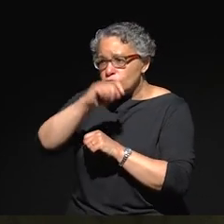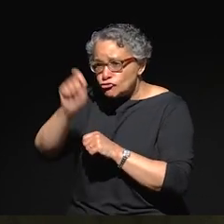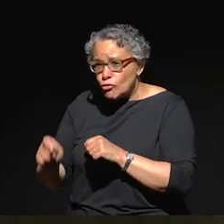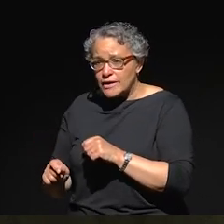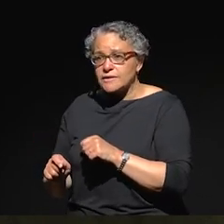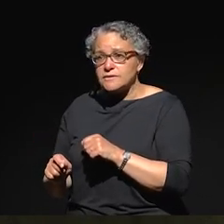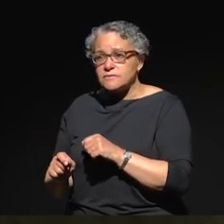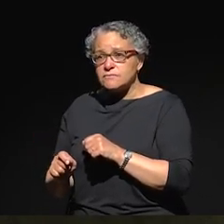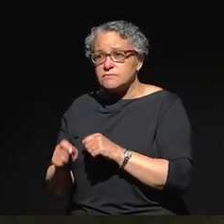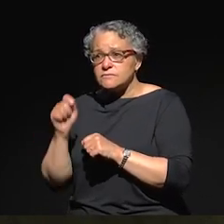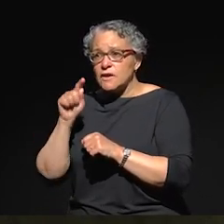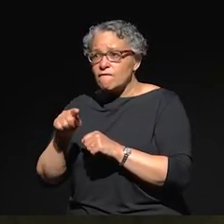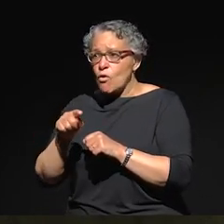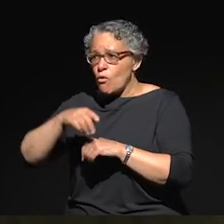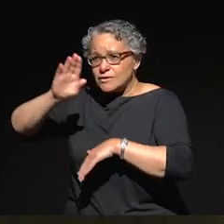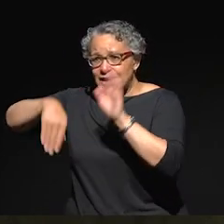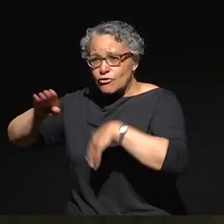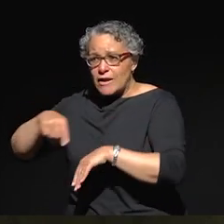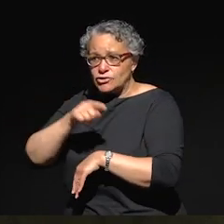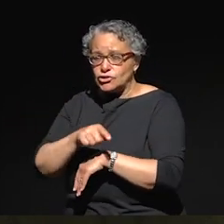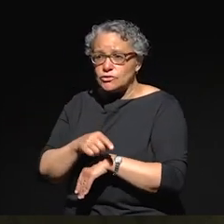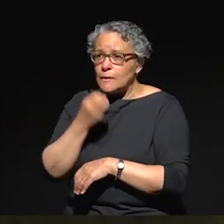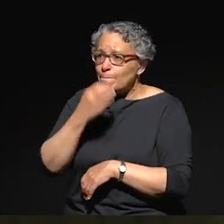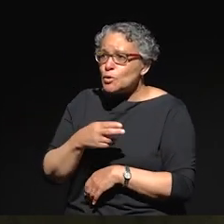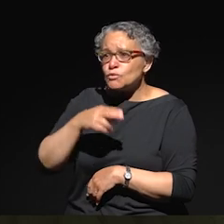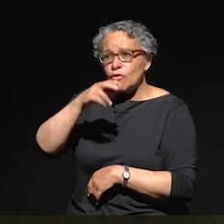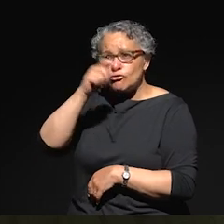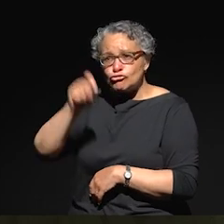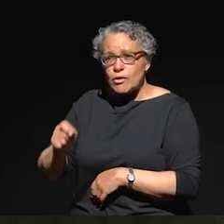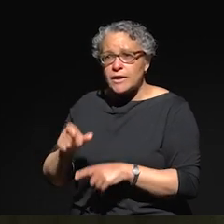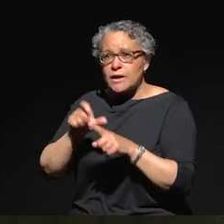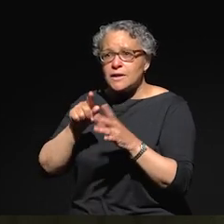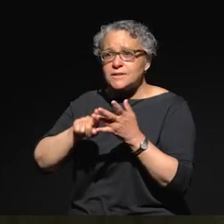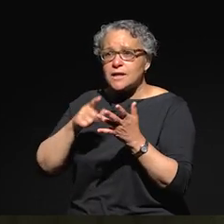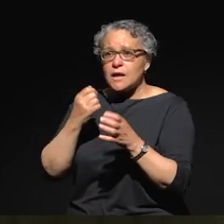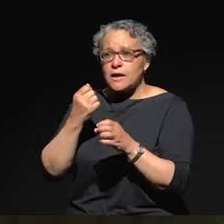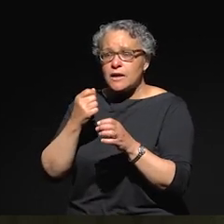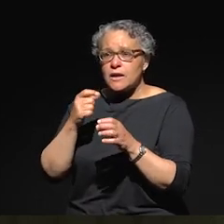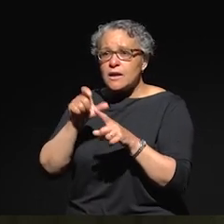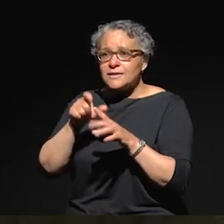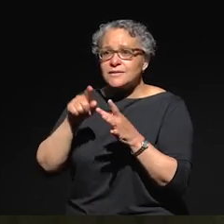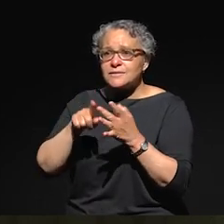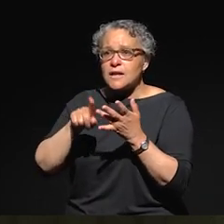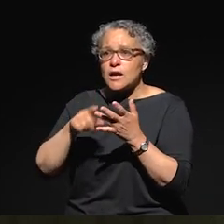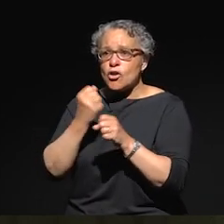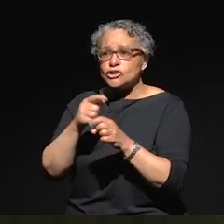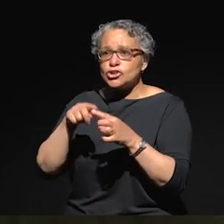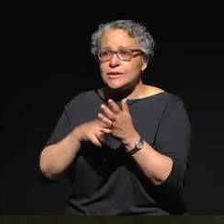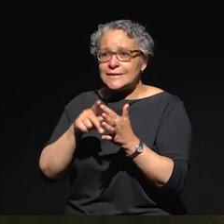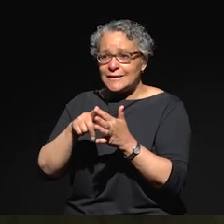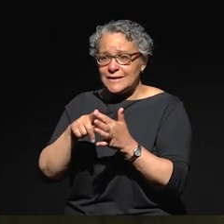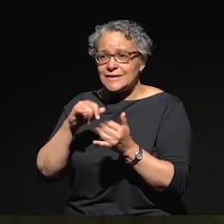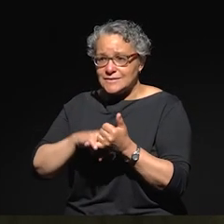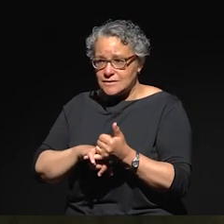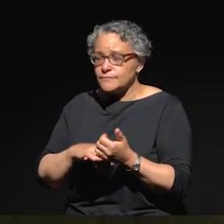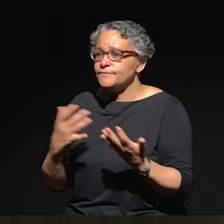rooms. This beautiful drawing of Diogenes, whom we have here, metal point drawing, done from the life. But